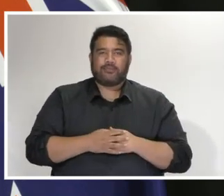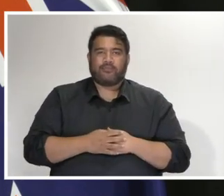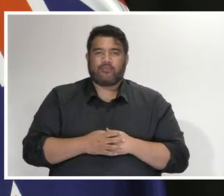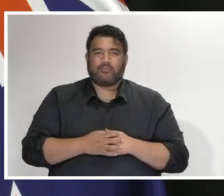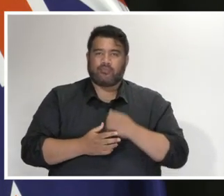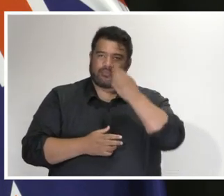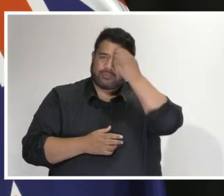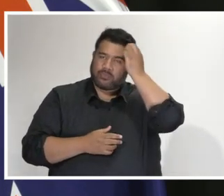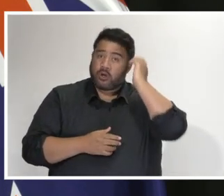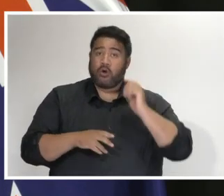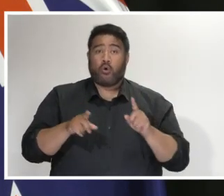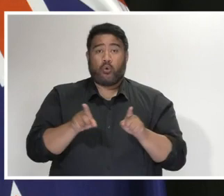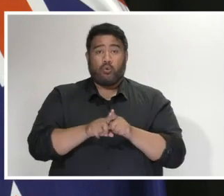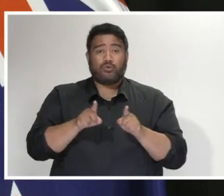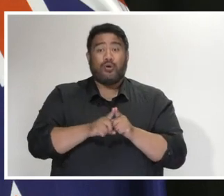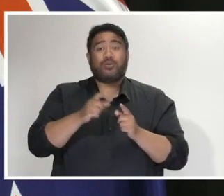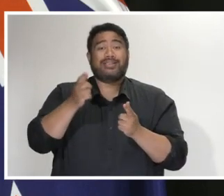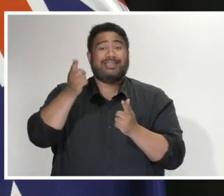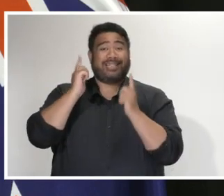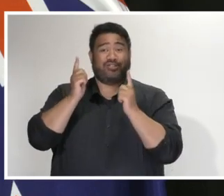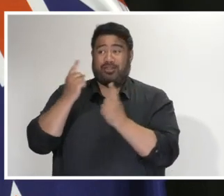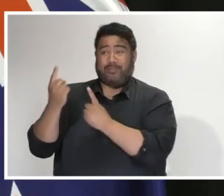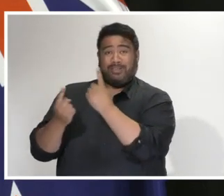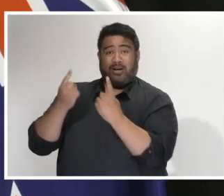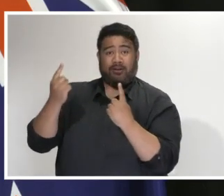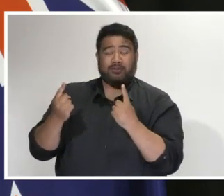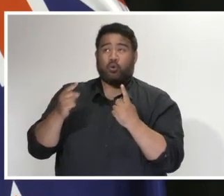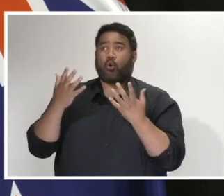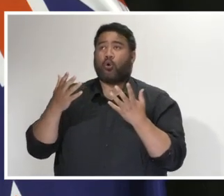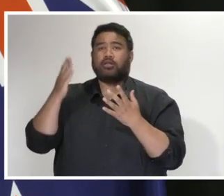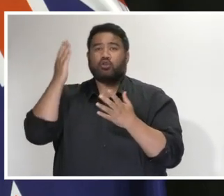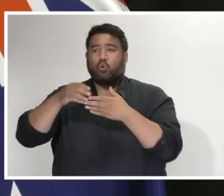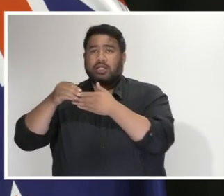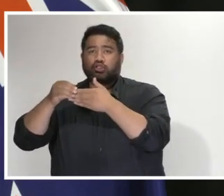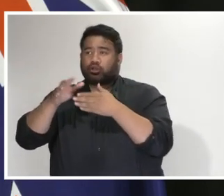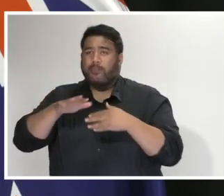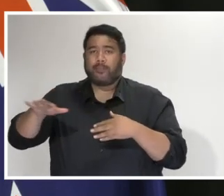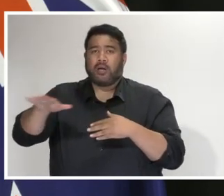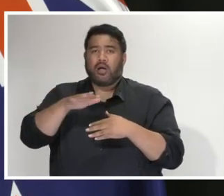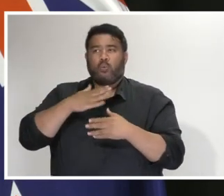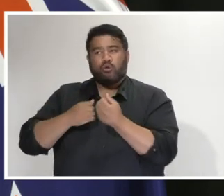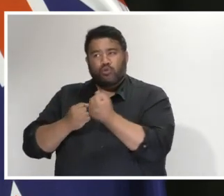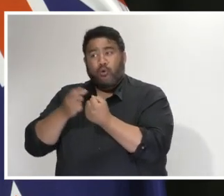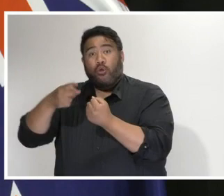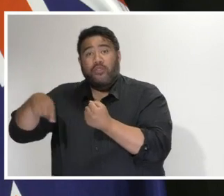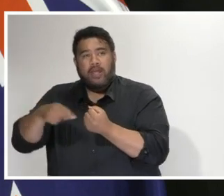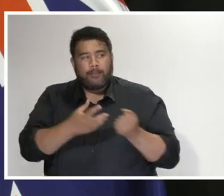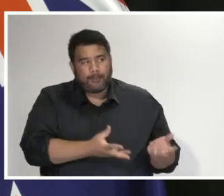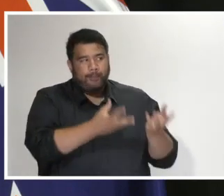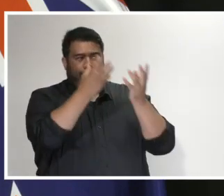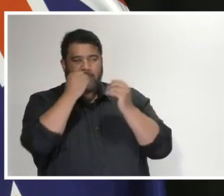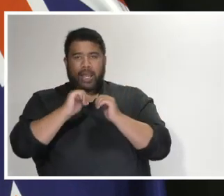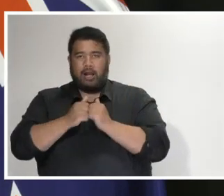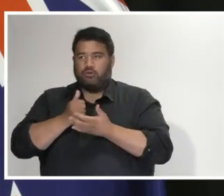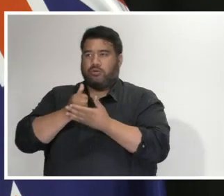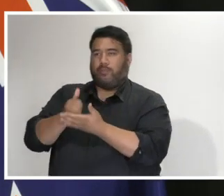professional development and support for the teaching and school leadership community to make sure that they can support remote learning. To fund all